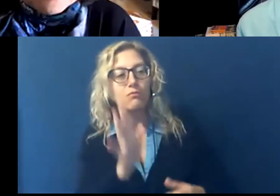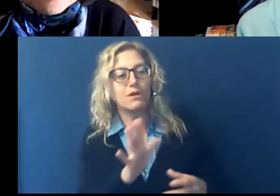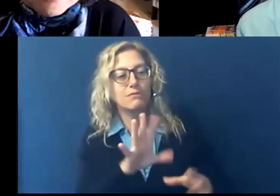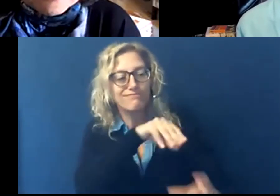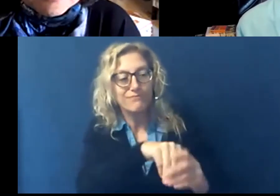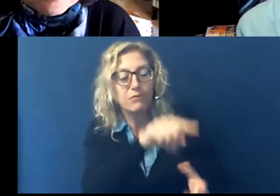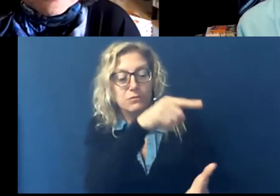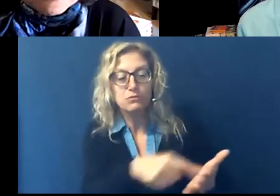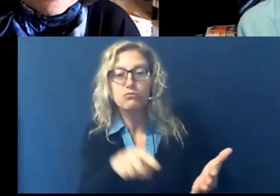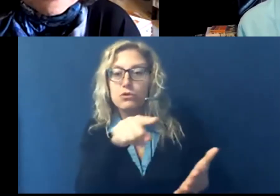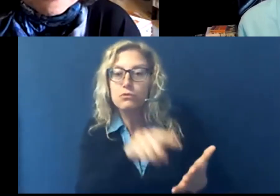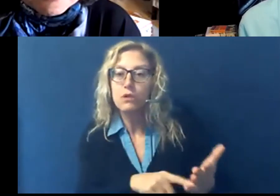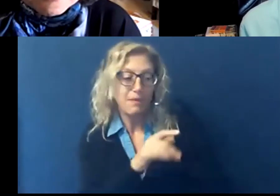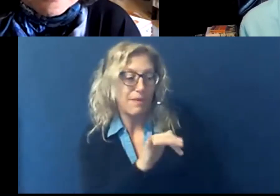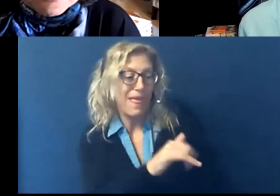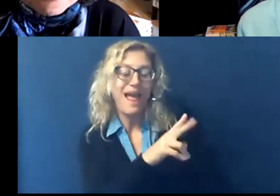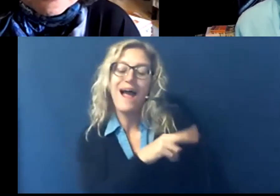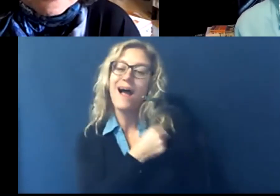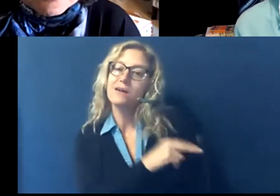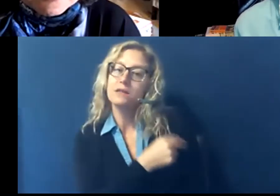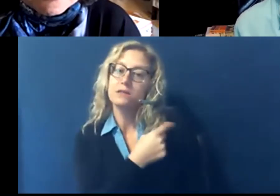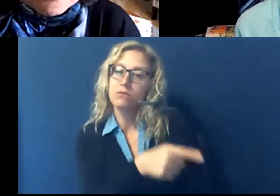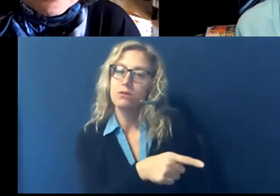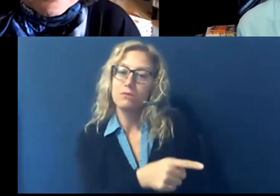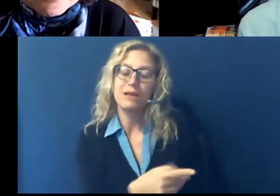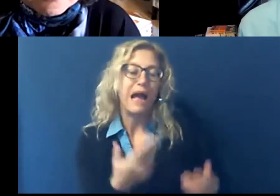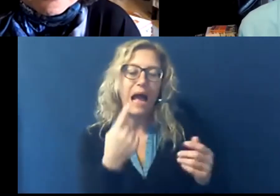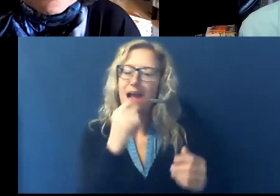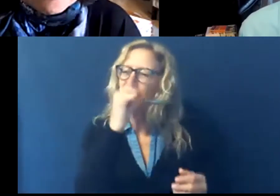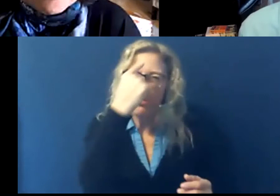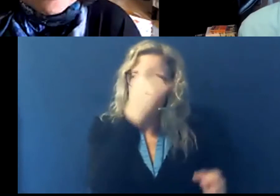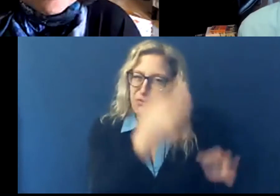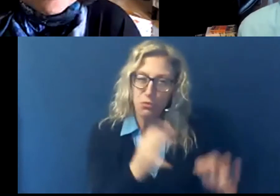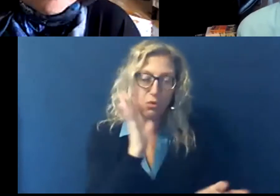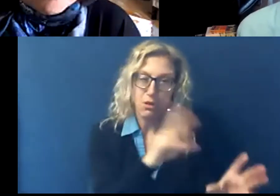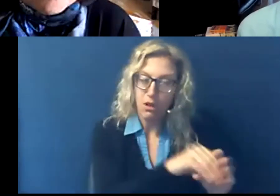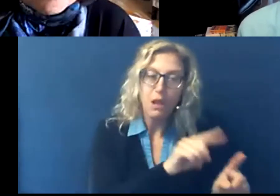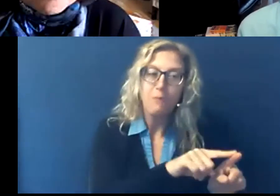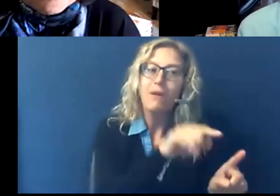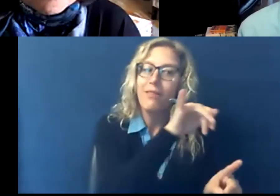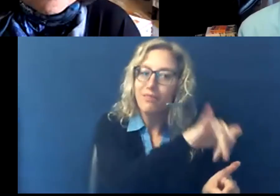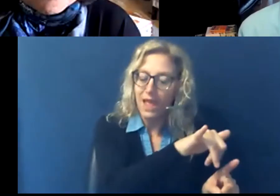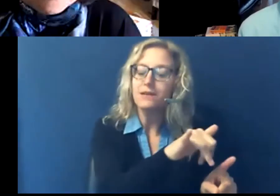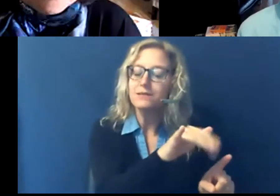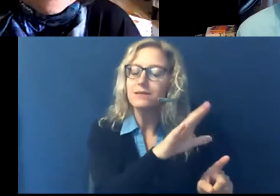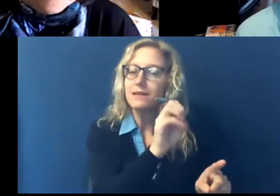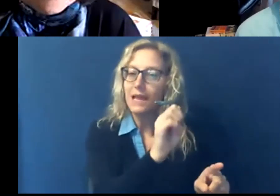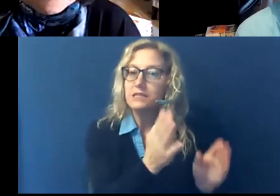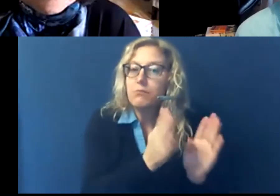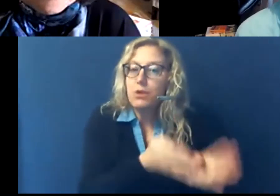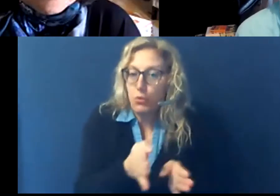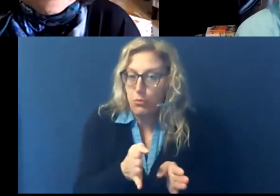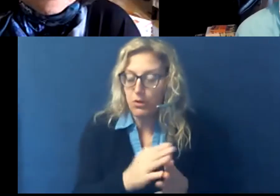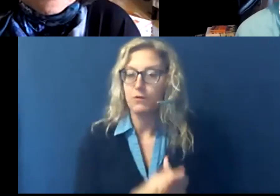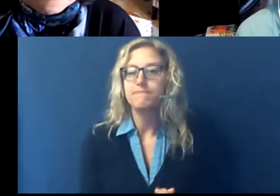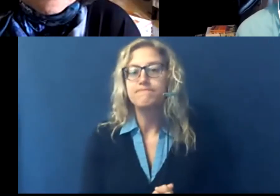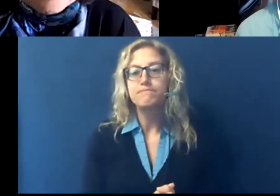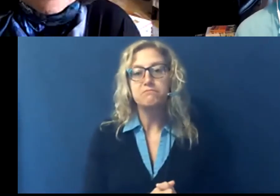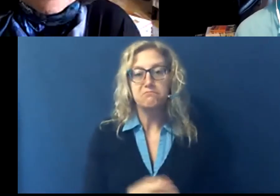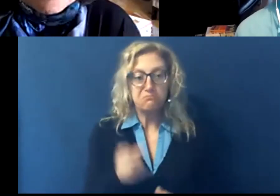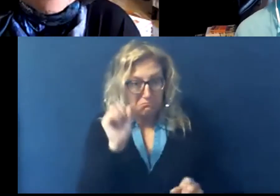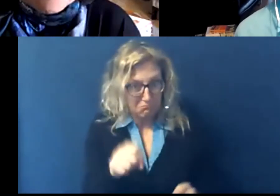at a hospital. I don't think the court will take that case, but I think that case is also being teed up. Cases about whether